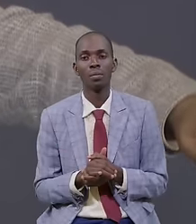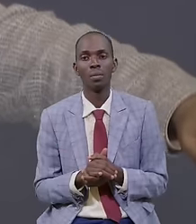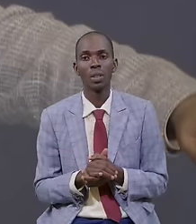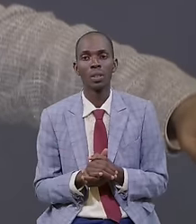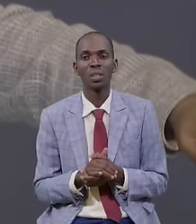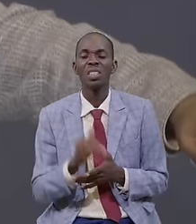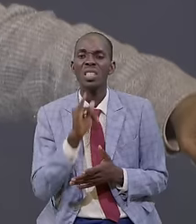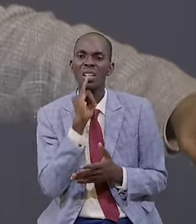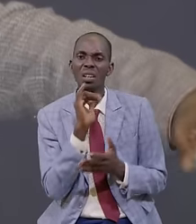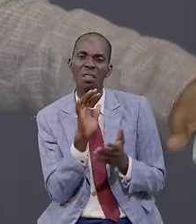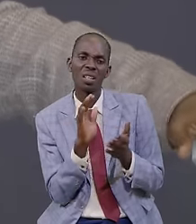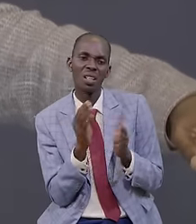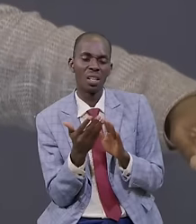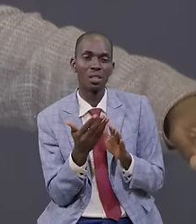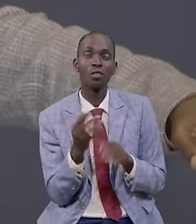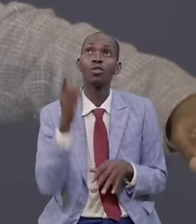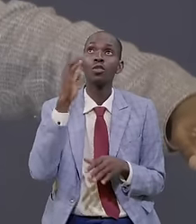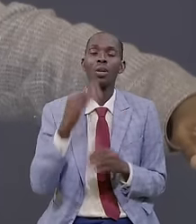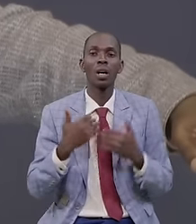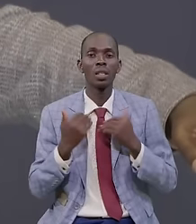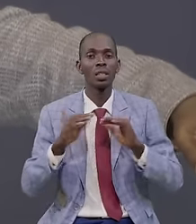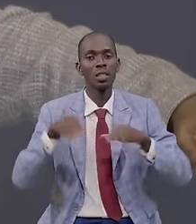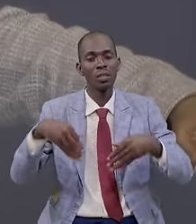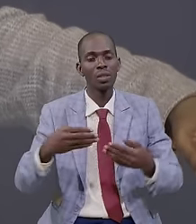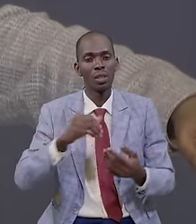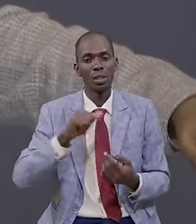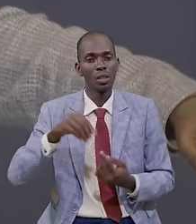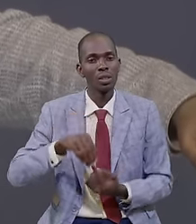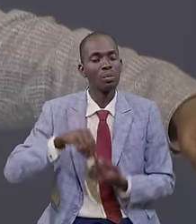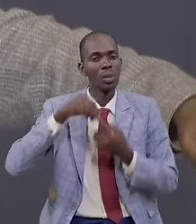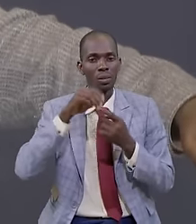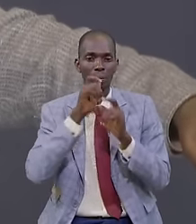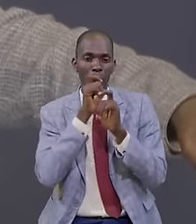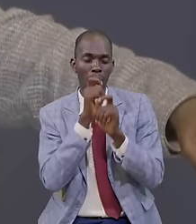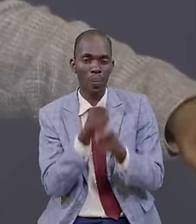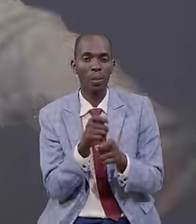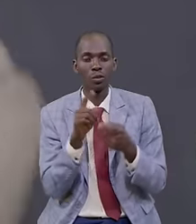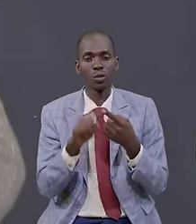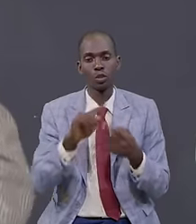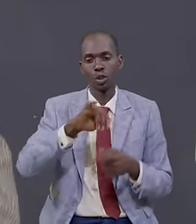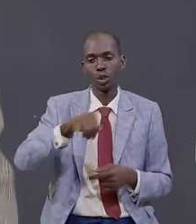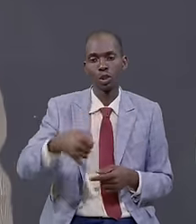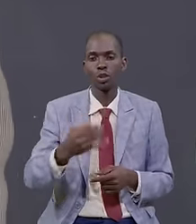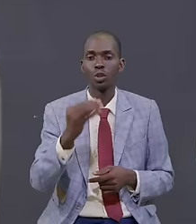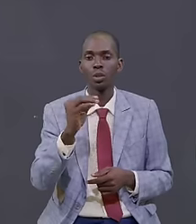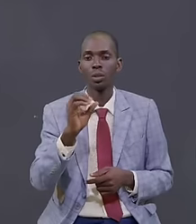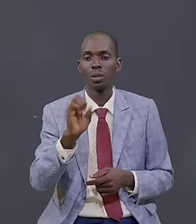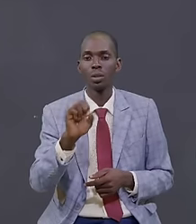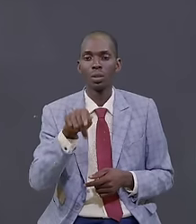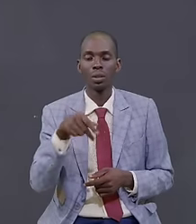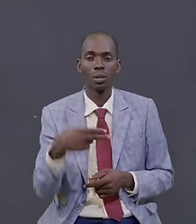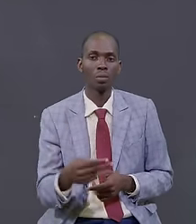had given a special gift, a special talent to Joseph. Other people had